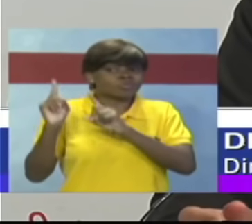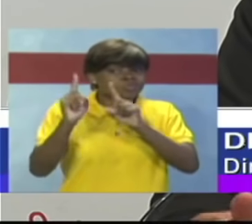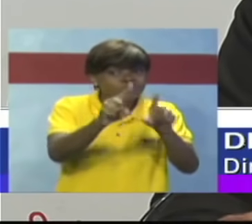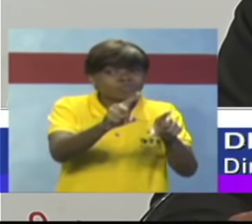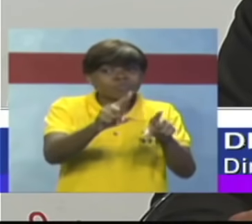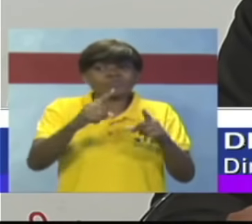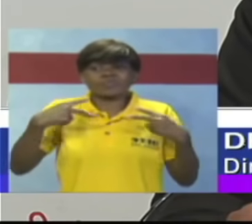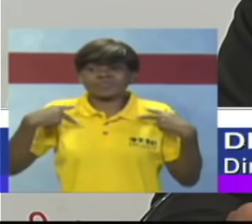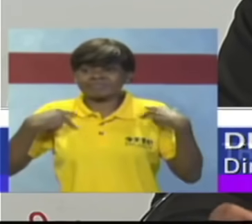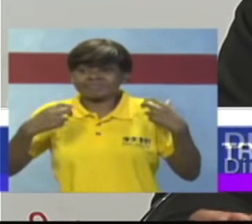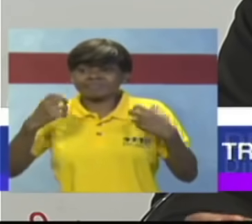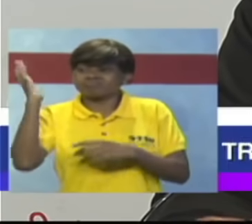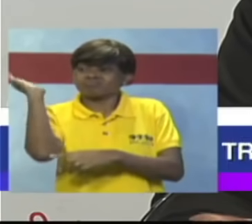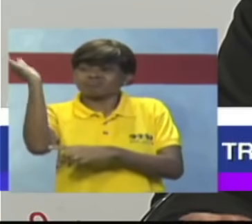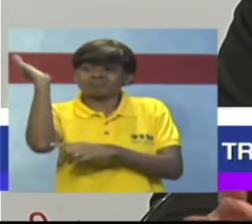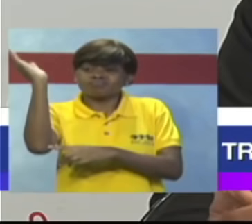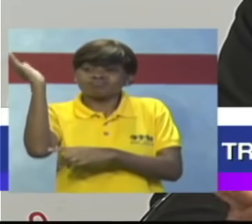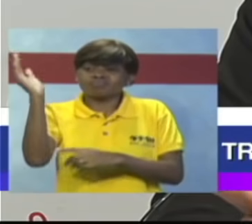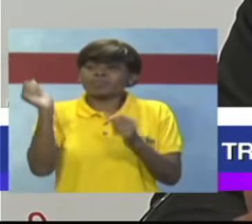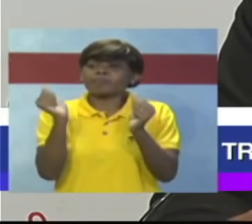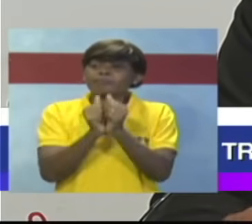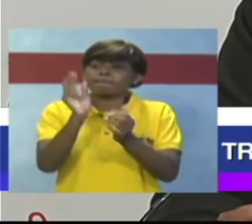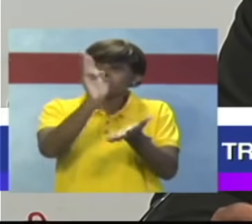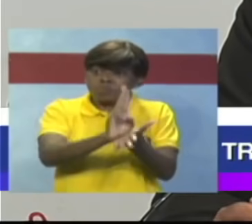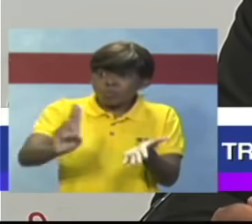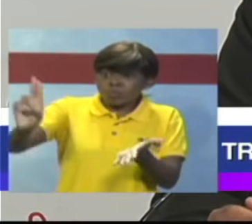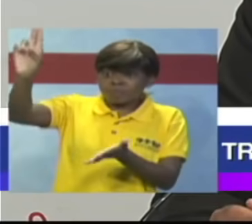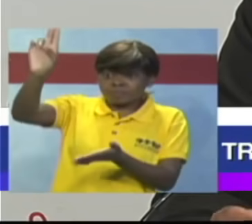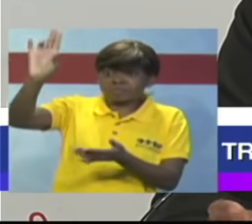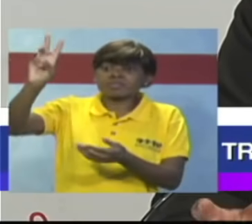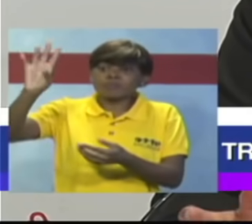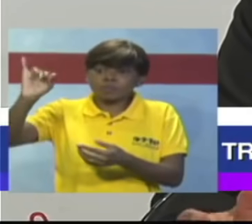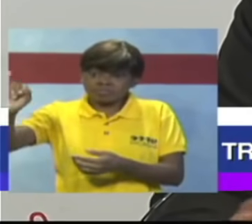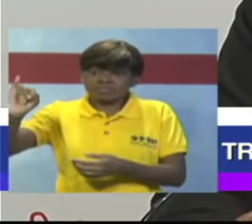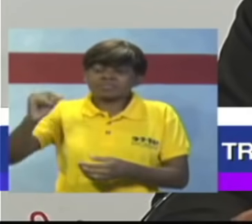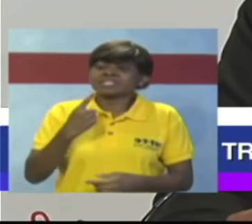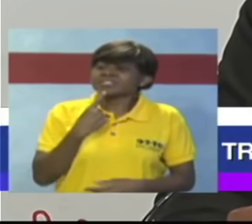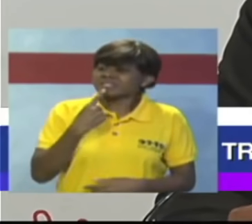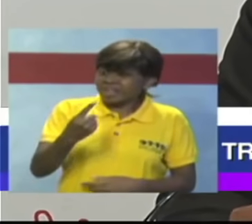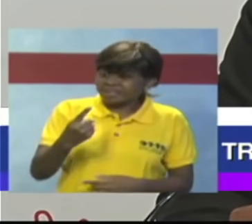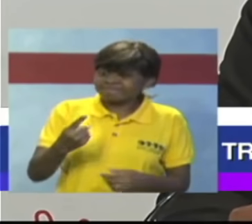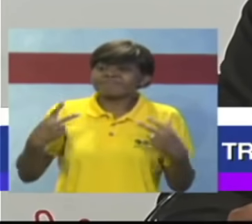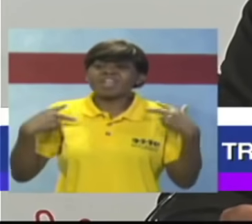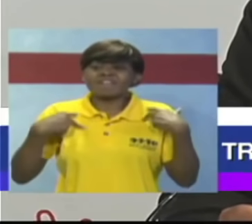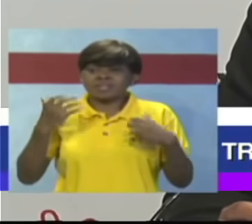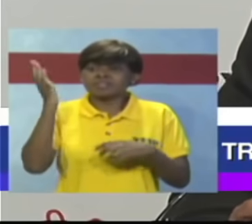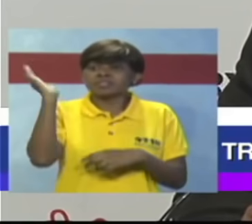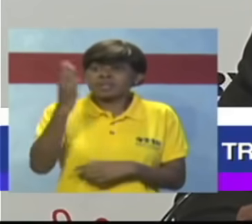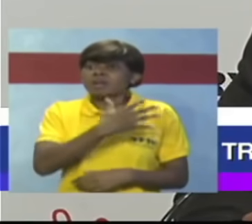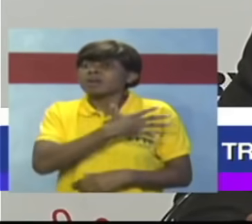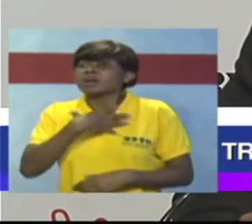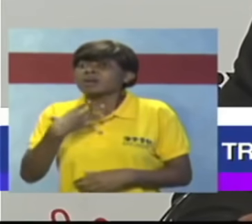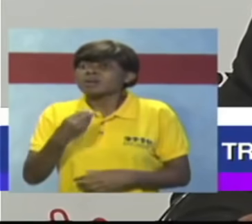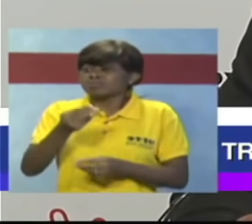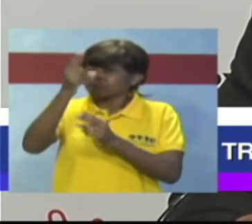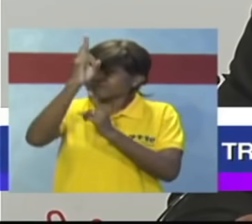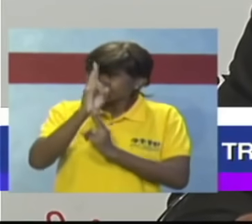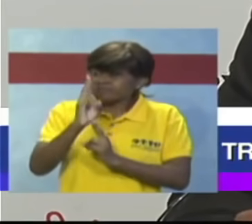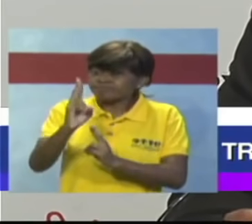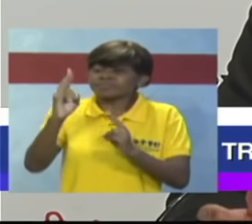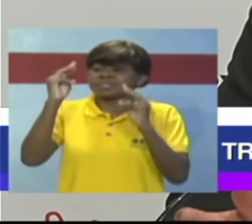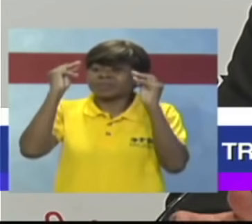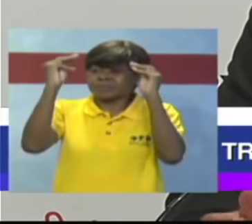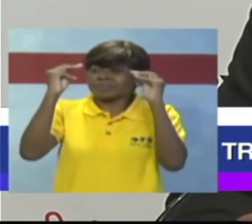with held with the University of the West Indies and the North Central Regional Health Authority. Honorable Minister was present there just a week